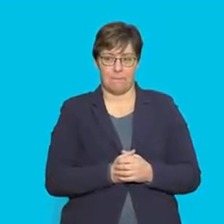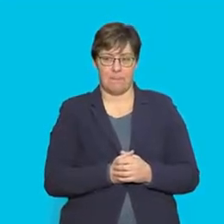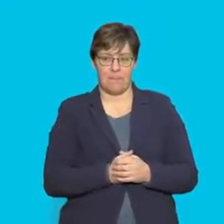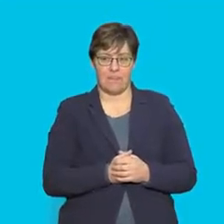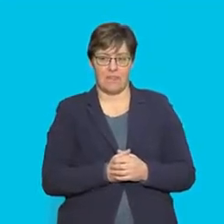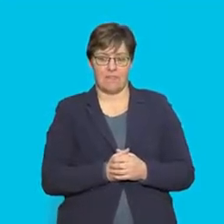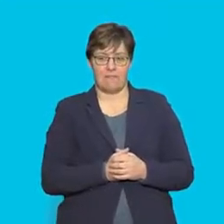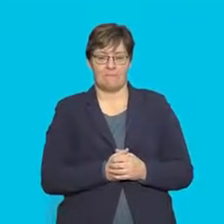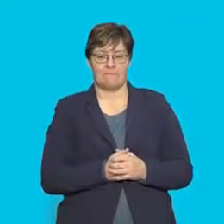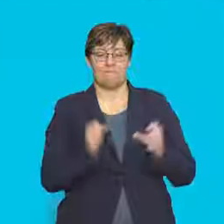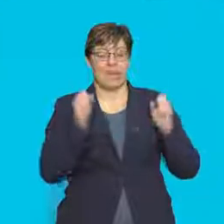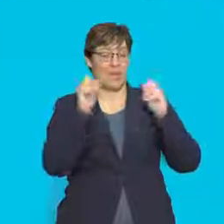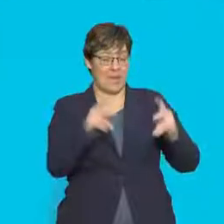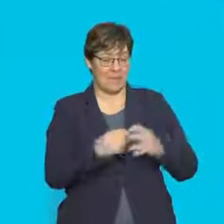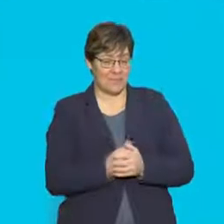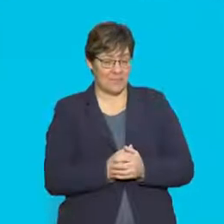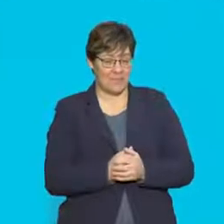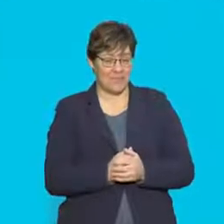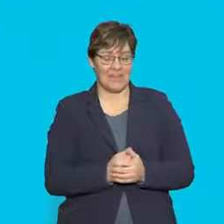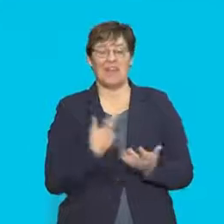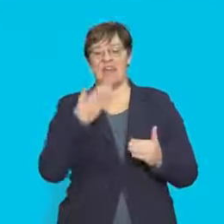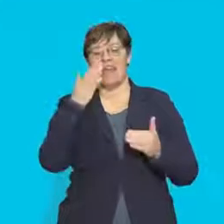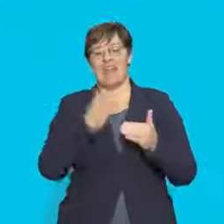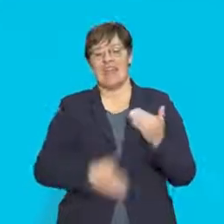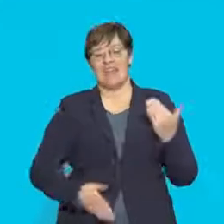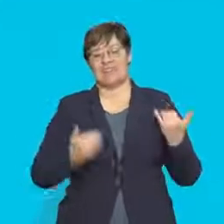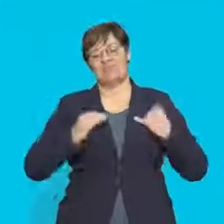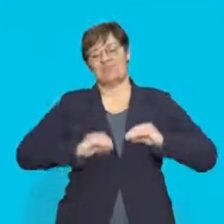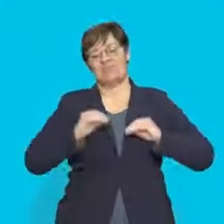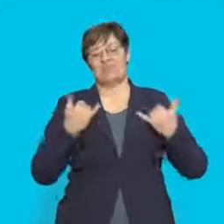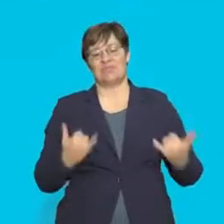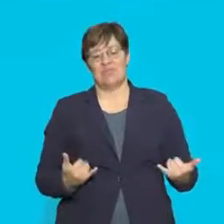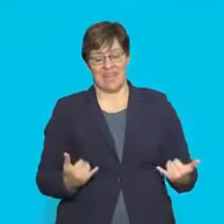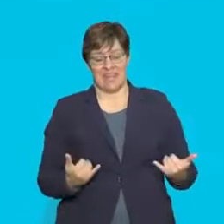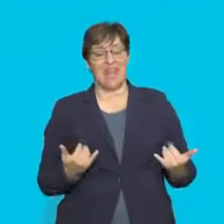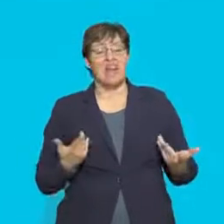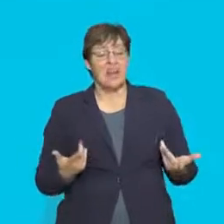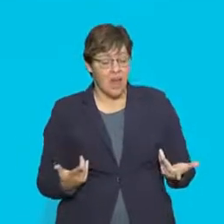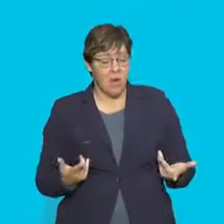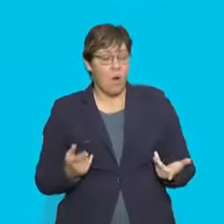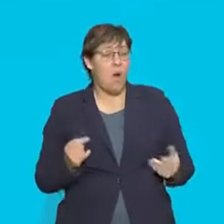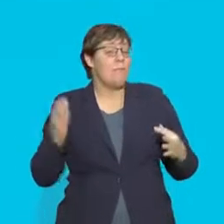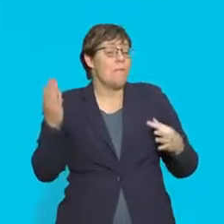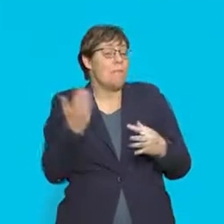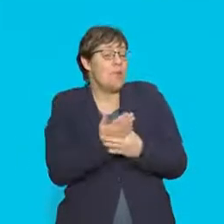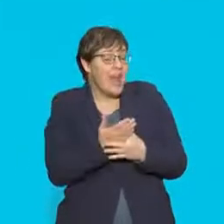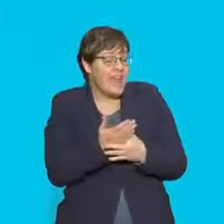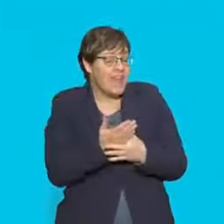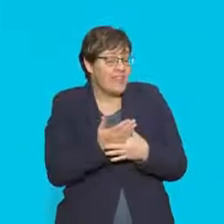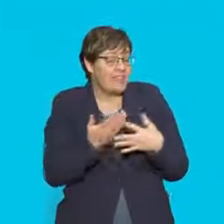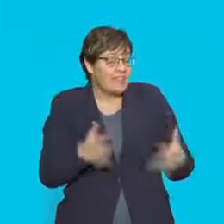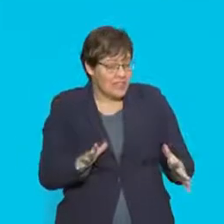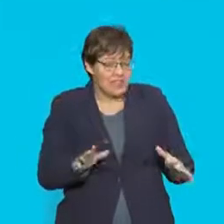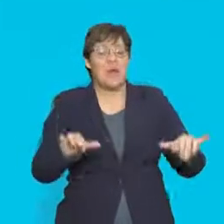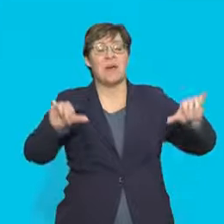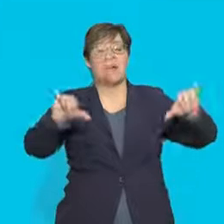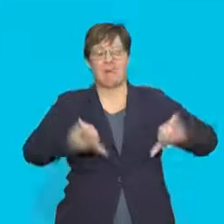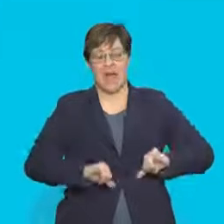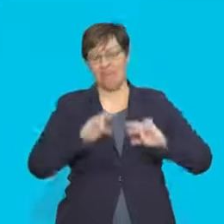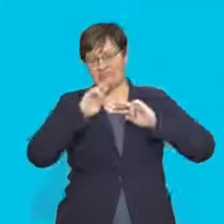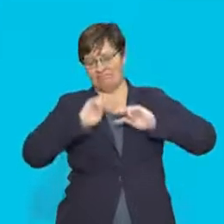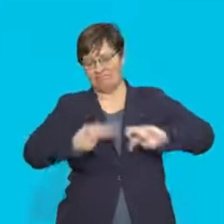geometry. All right, guys, that's the end of what we have to do for now. We just need to take a quick ad break, and when we